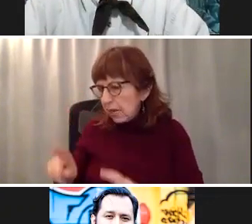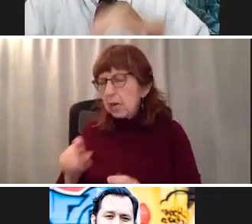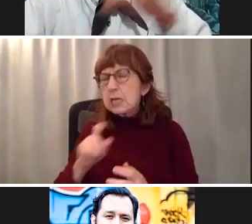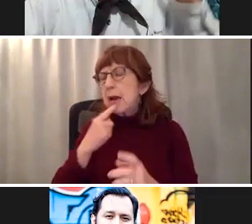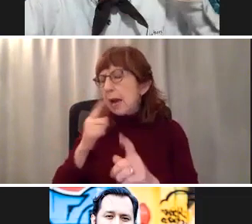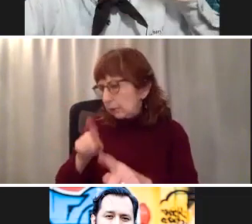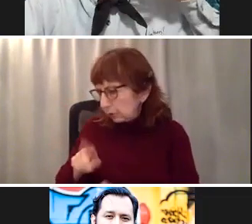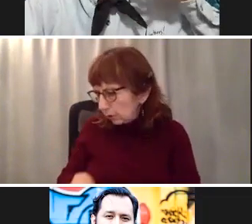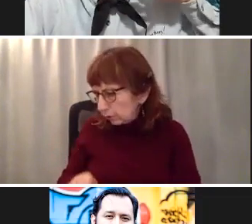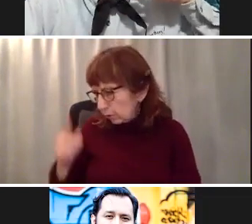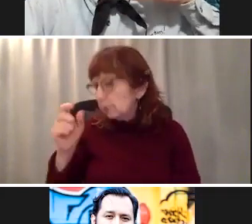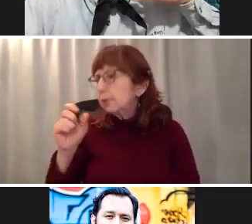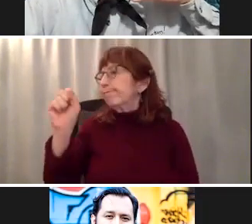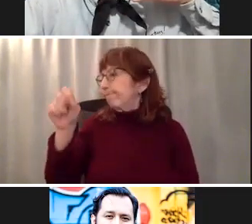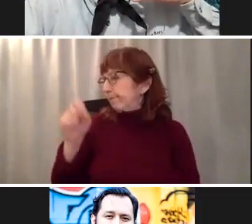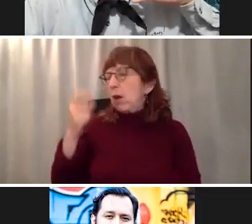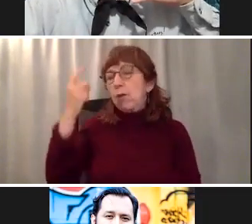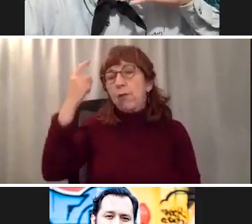loyalty and